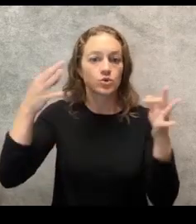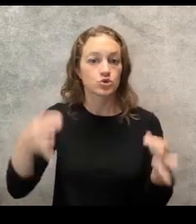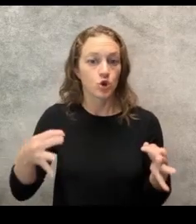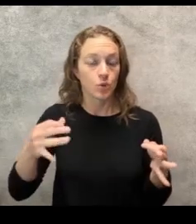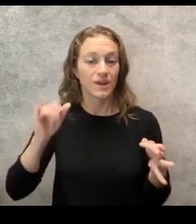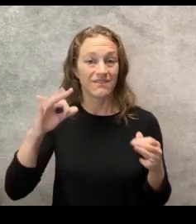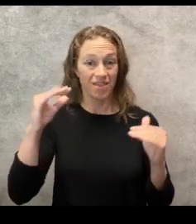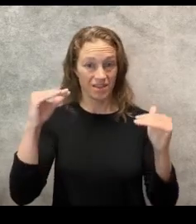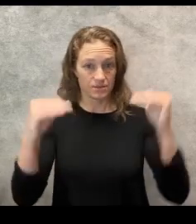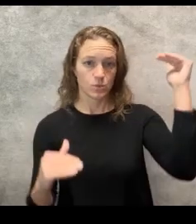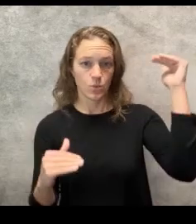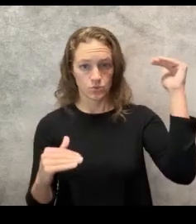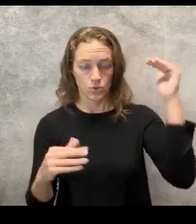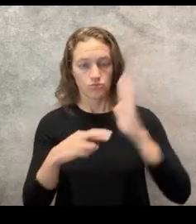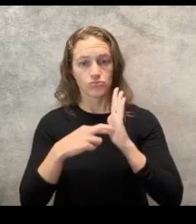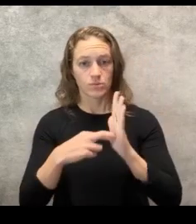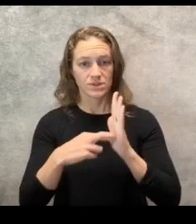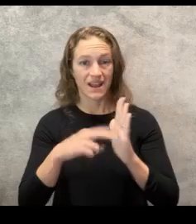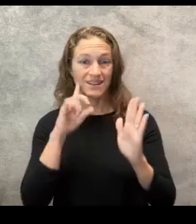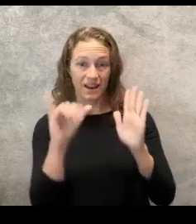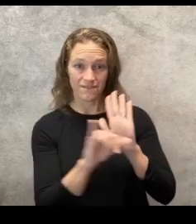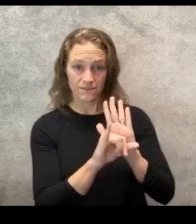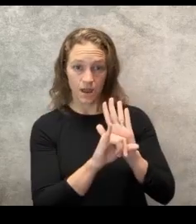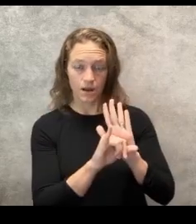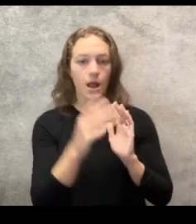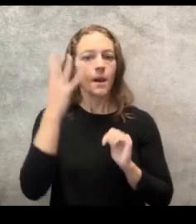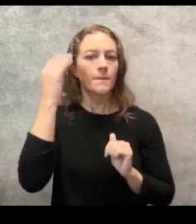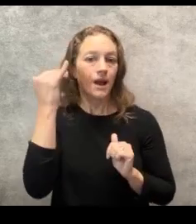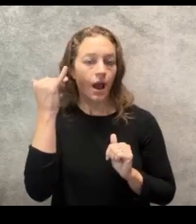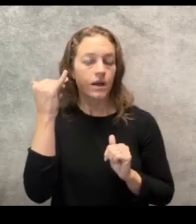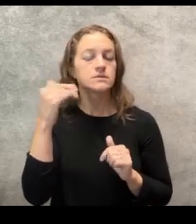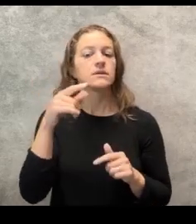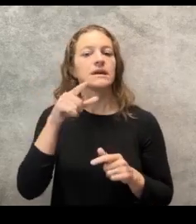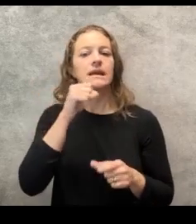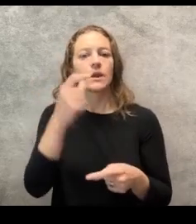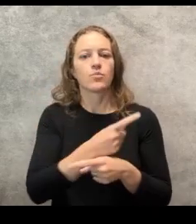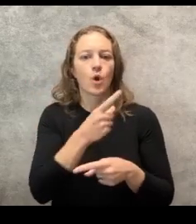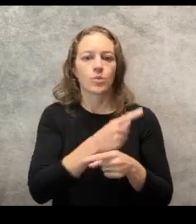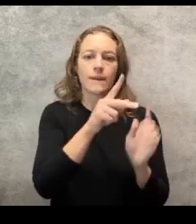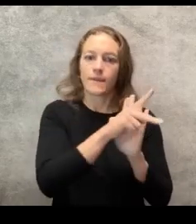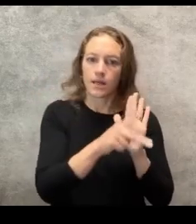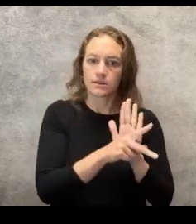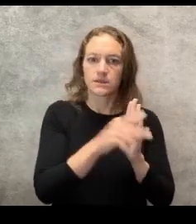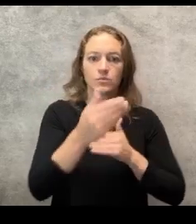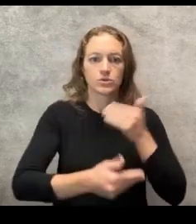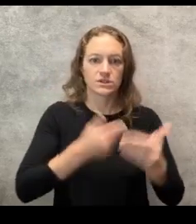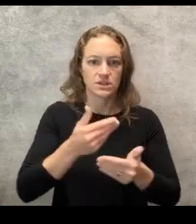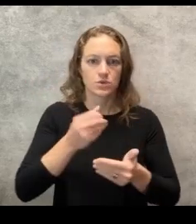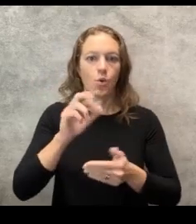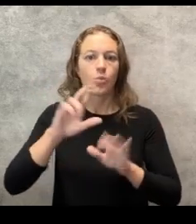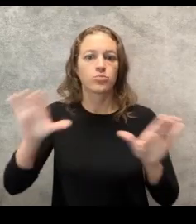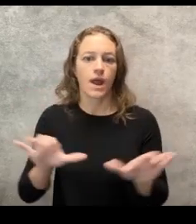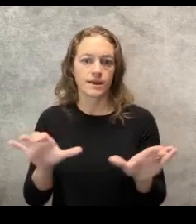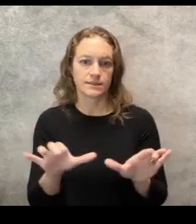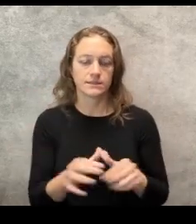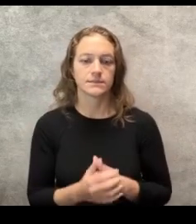disproportionate representation identified was due to an inappropriate policy, procedure, and practice.